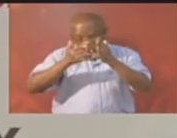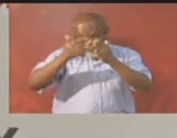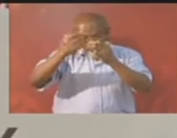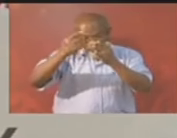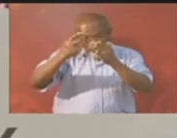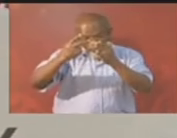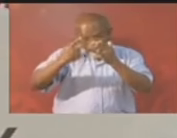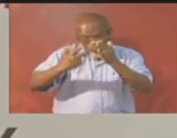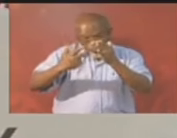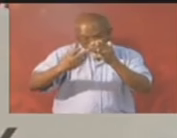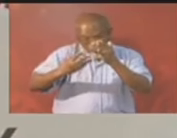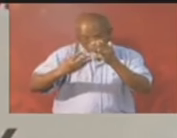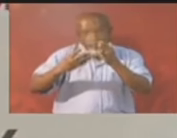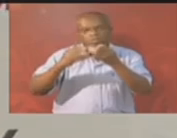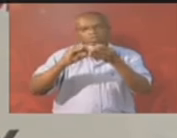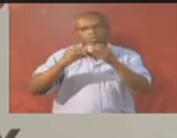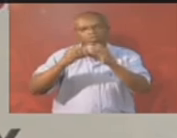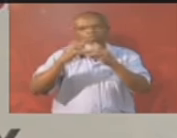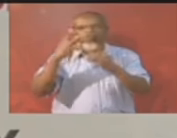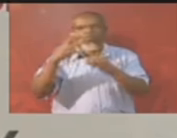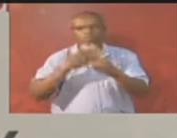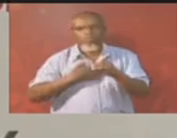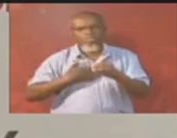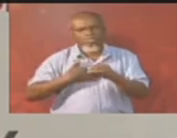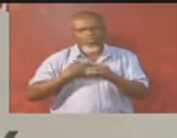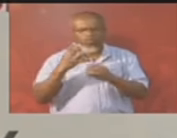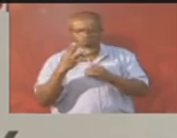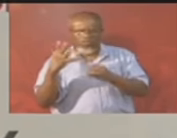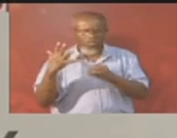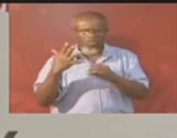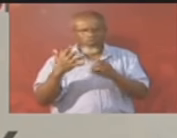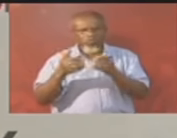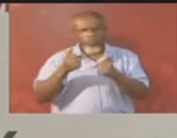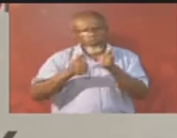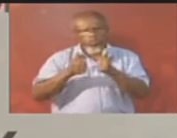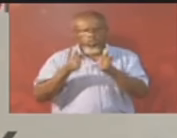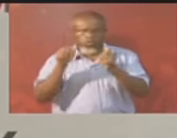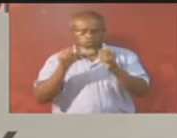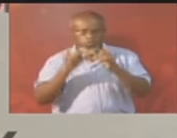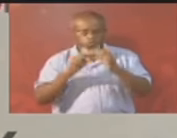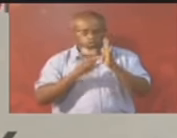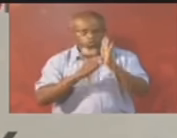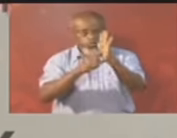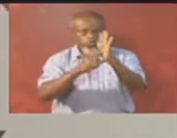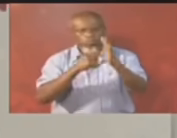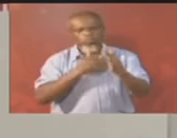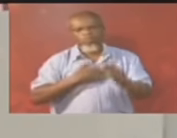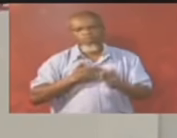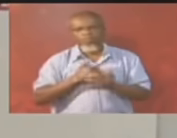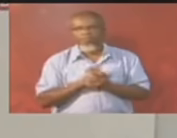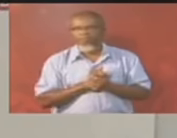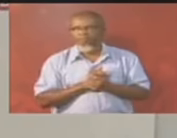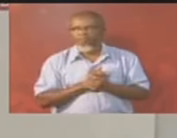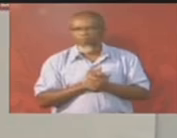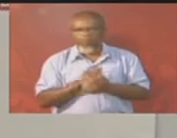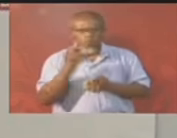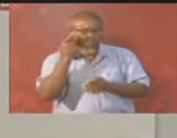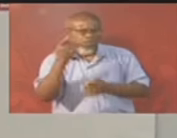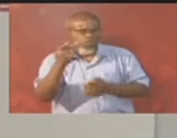3, 4, slide number 4 or 5. So let's see if we can pull that up. In the meantime, what we note from